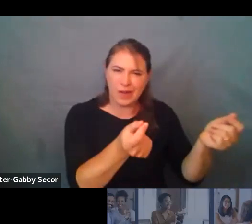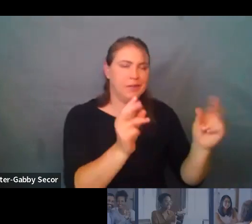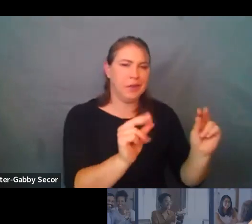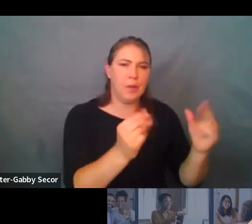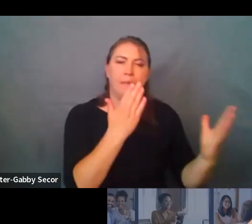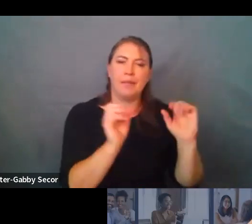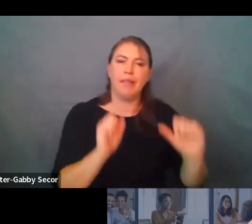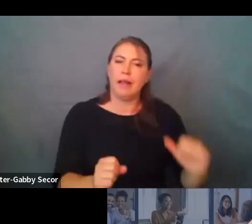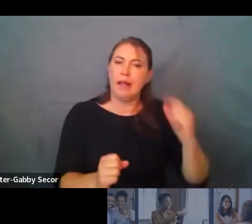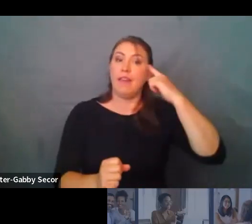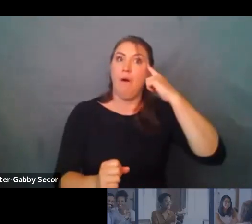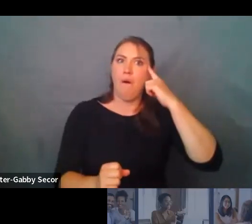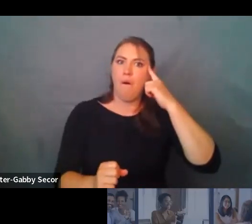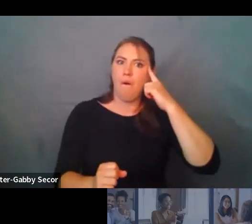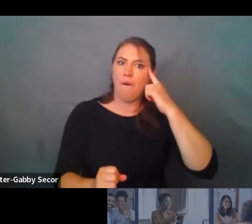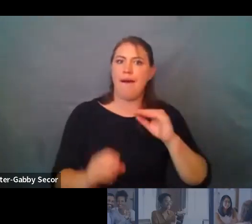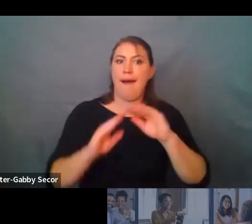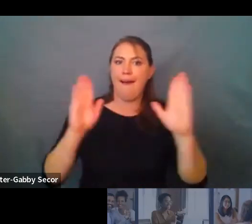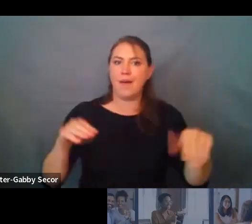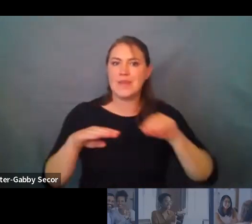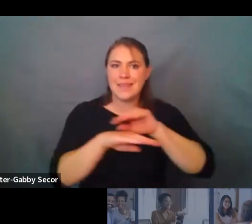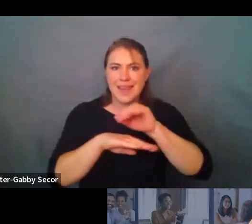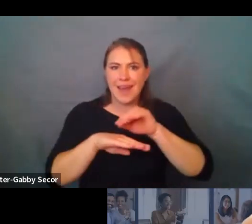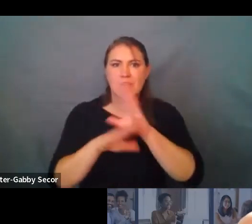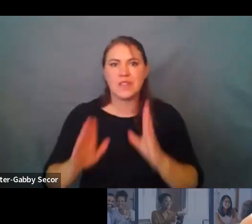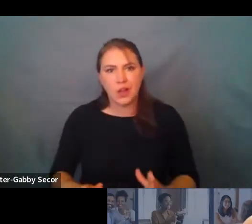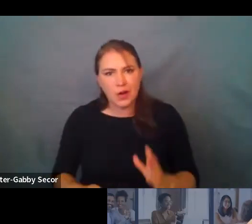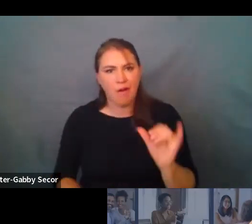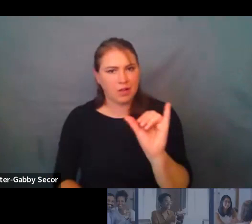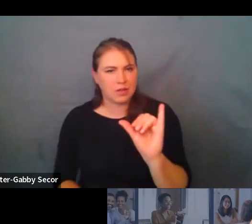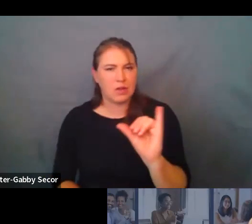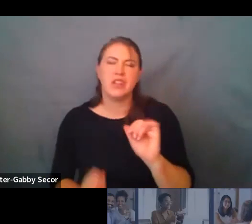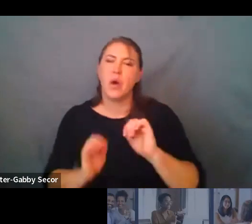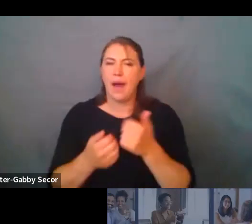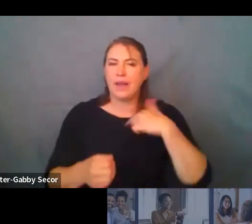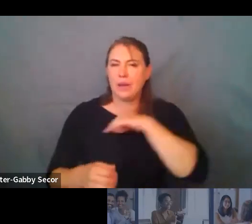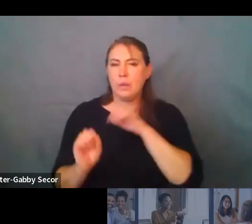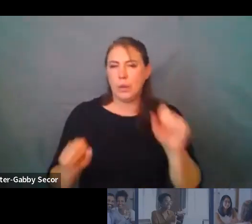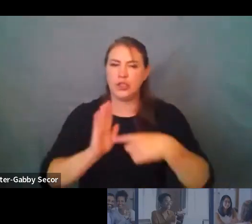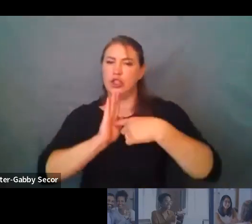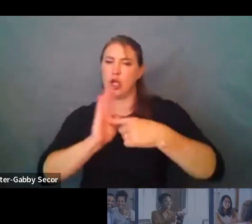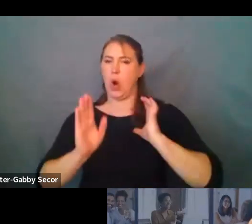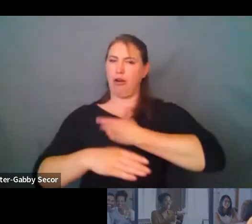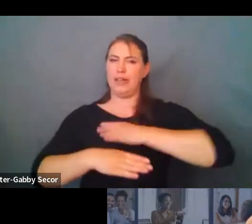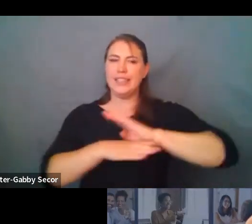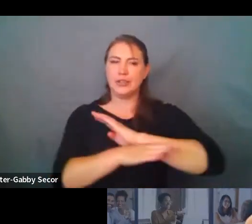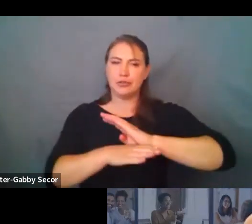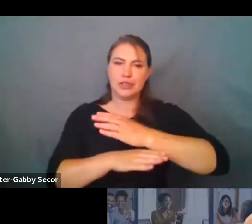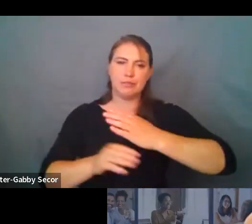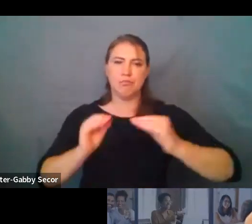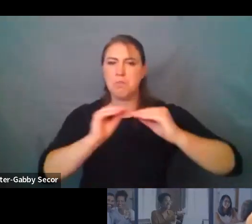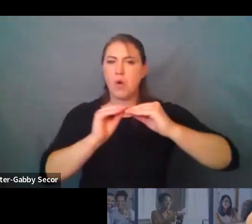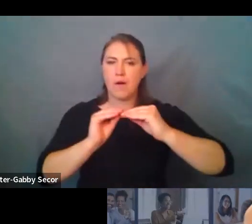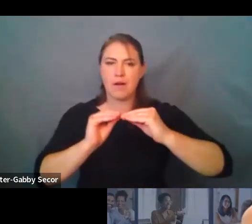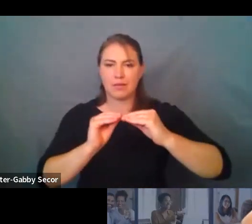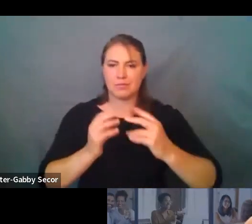as well. So Linda, what are your thoughts about scaling our industry? And David, I forgot to say before,